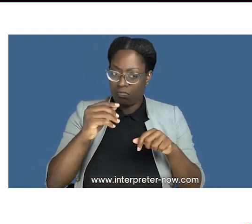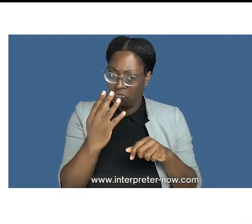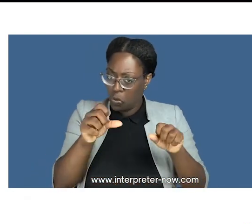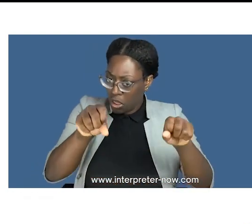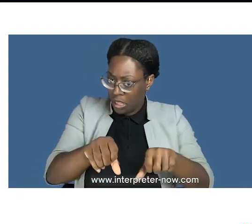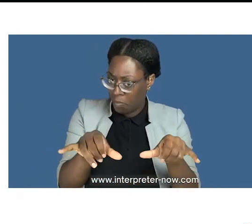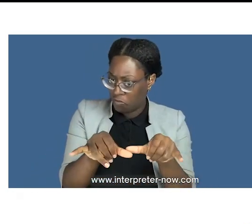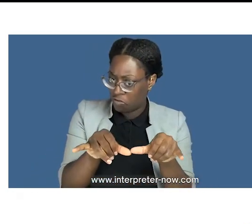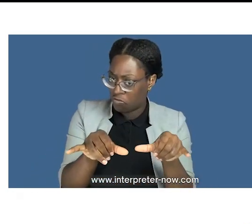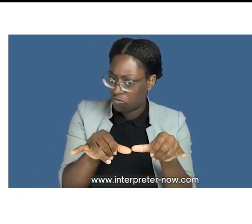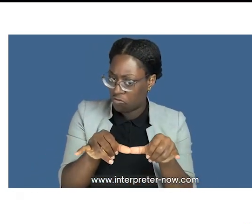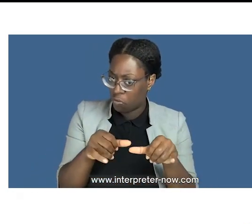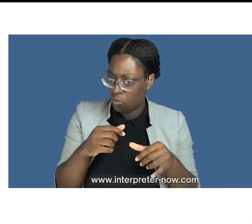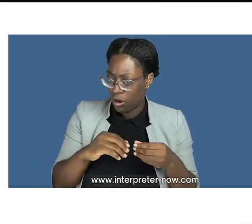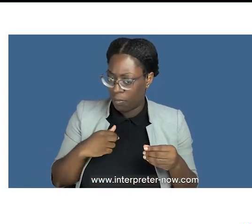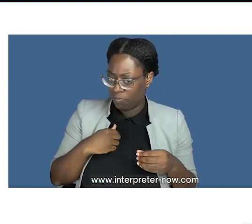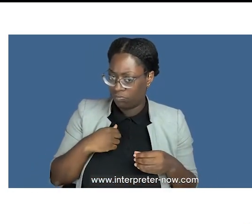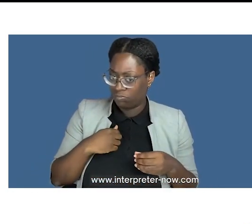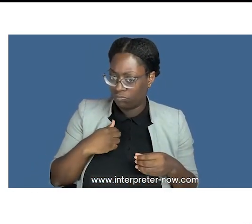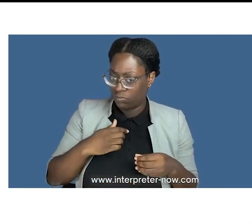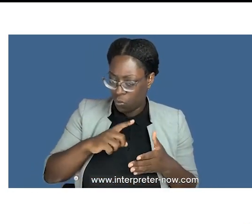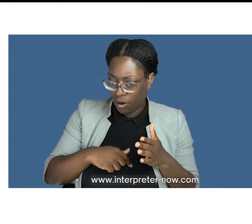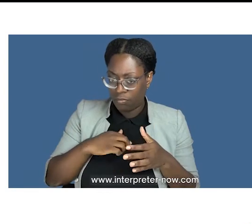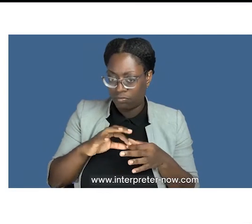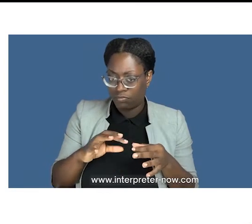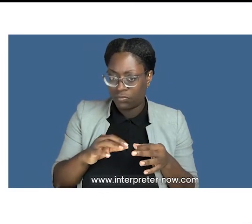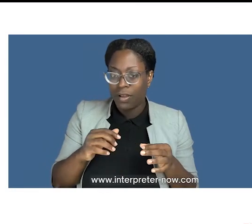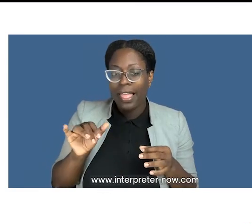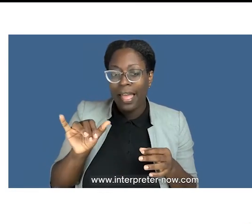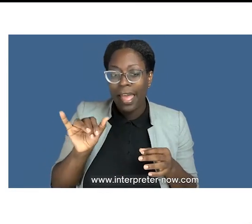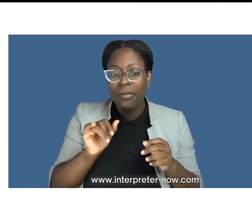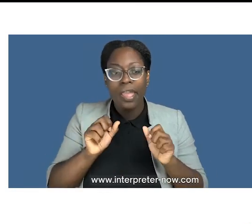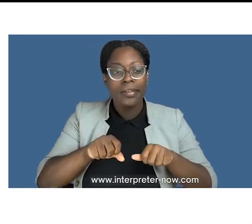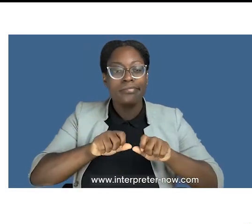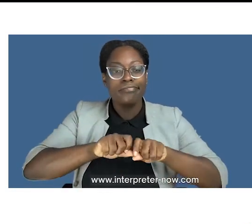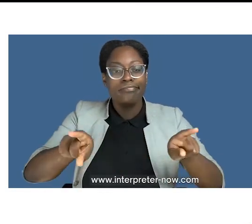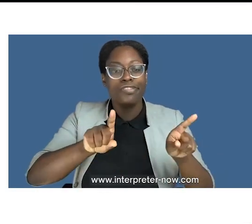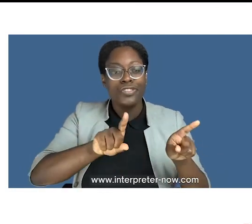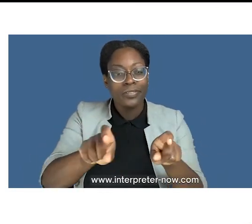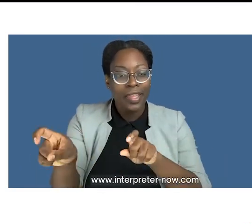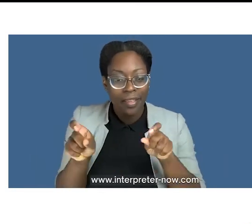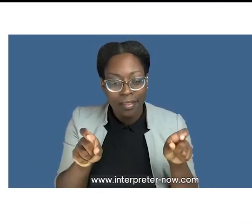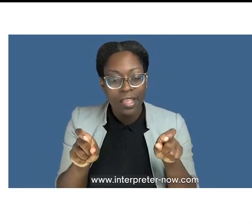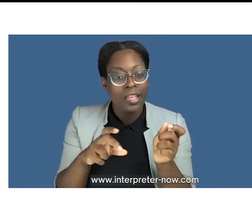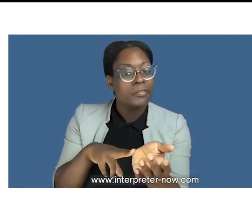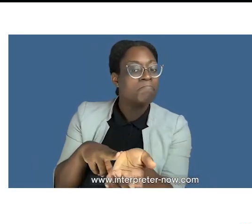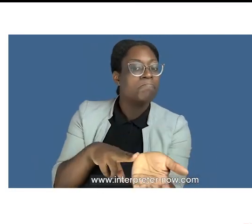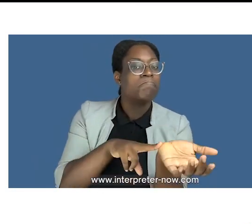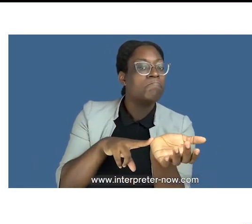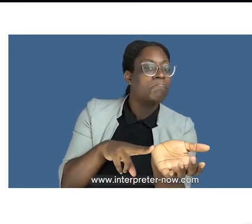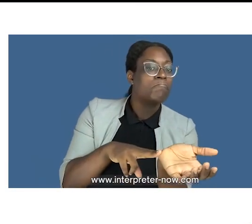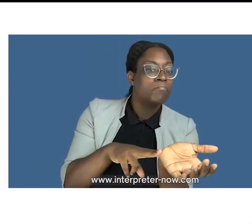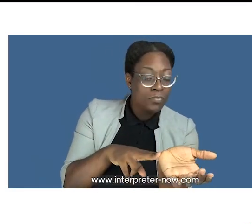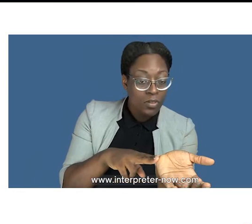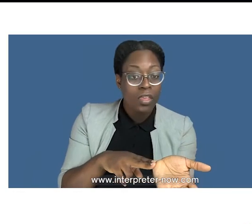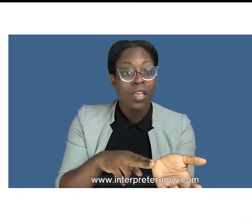to, and this again, you can measure this, right? You can have an inclusion survey and see where you are right now, and then work on